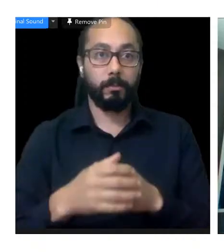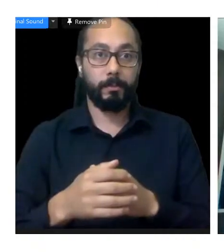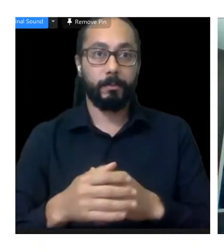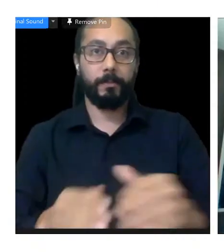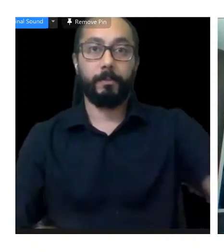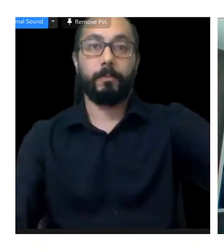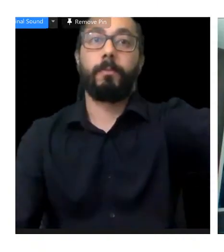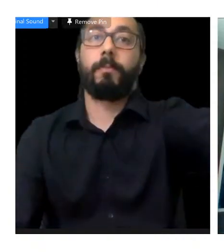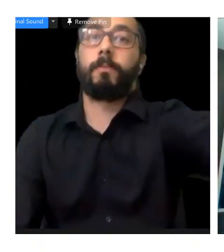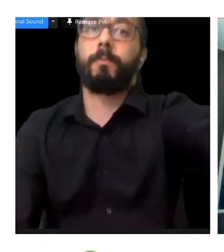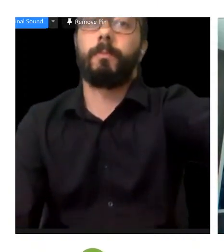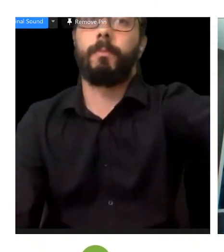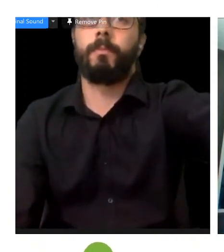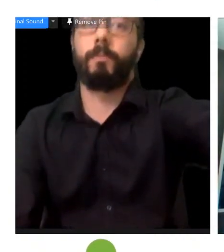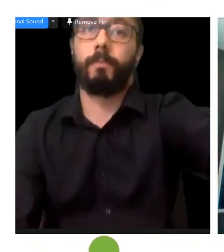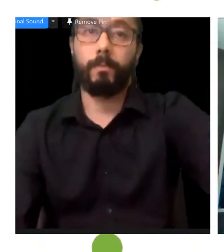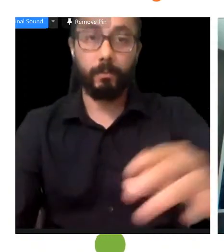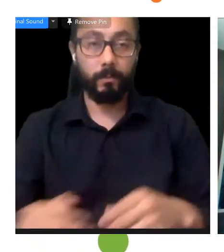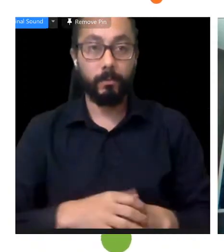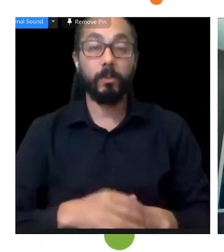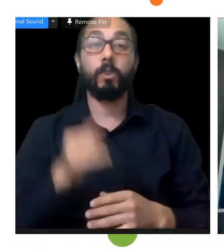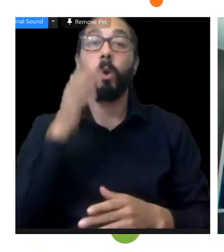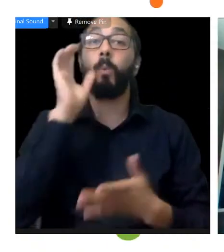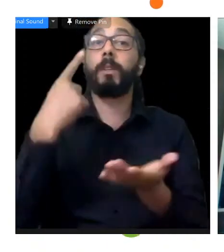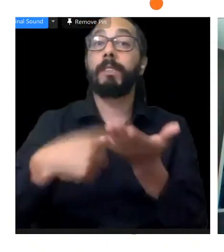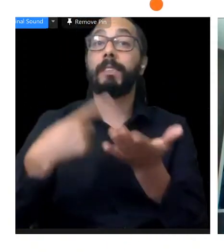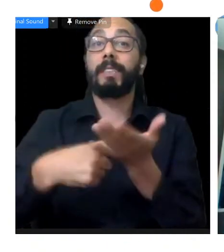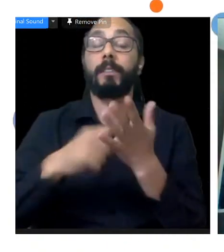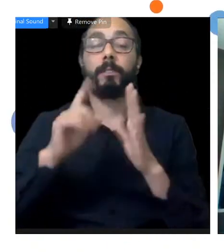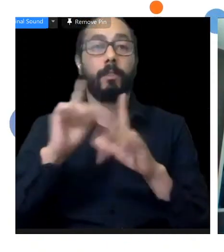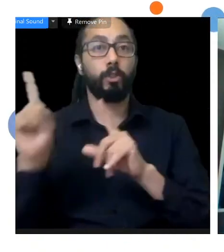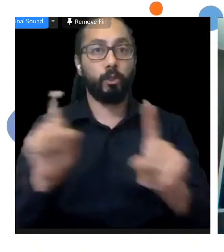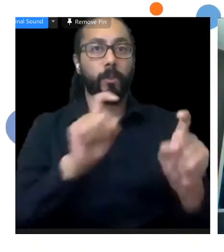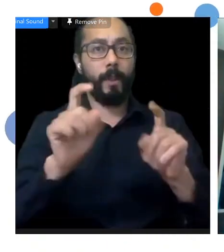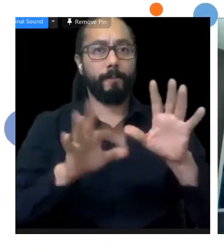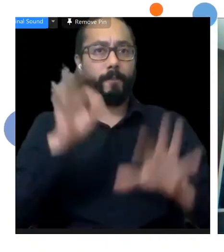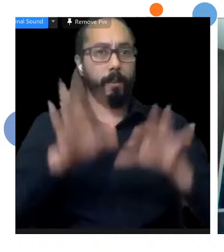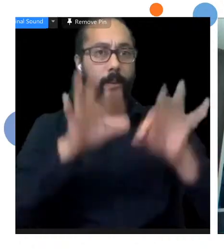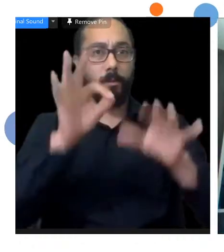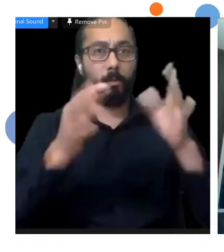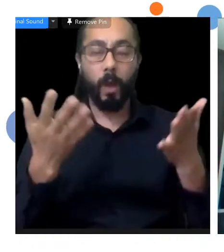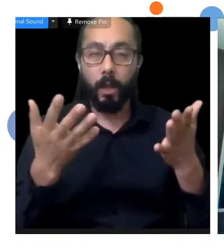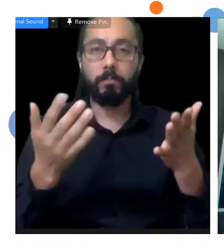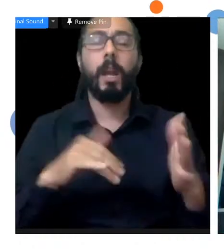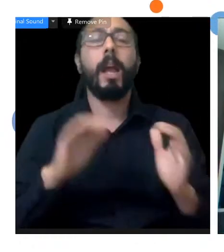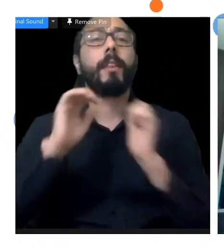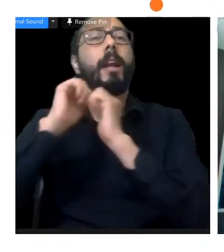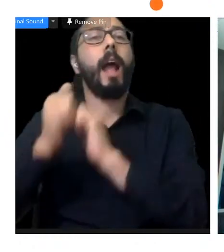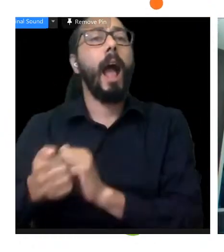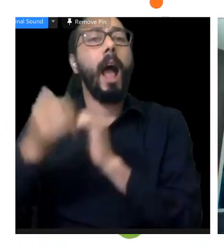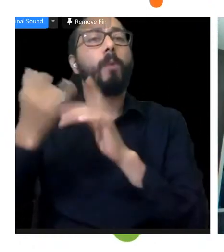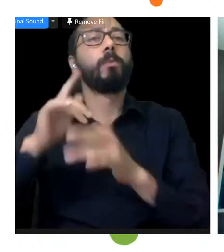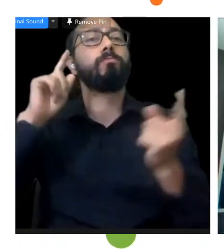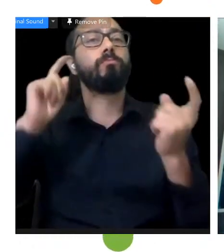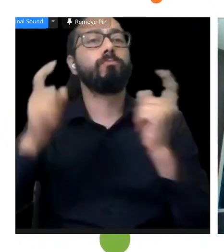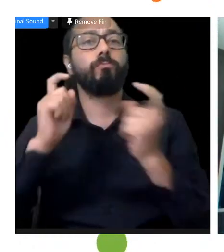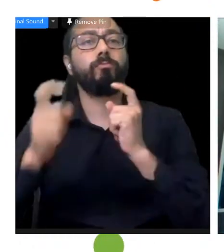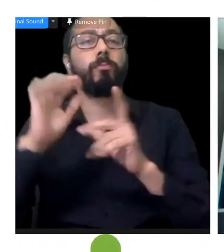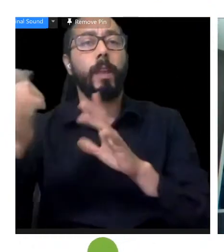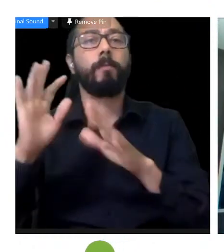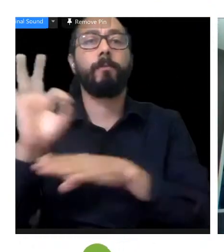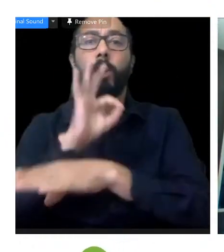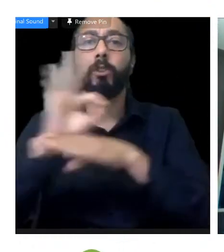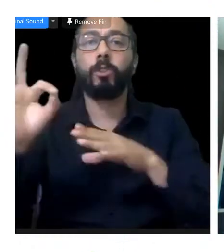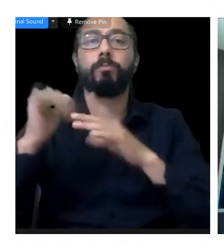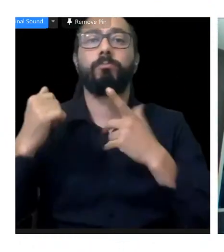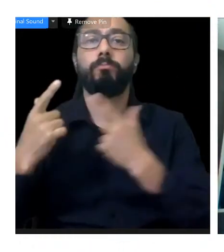who will discuss these findings in more detail and share how their organizations have adjusted their current fundraising and programming to meet these challenges.